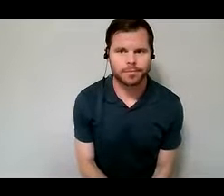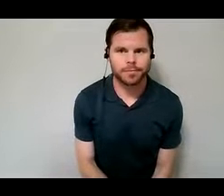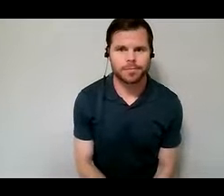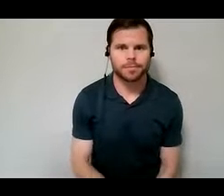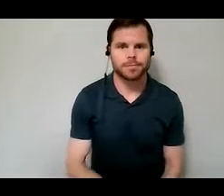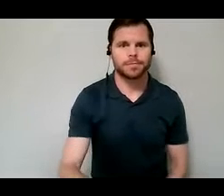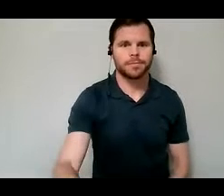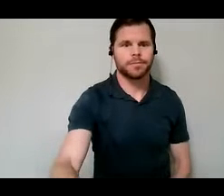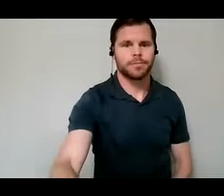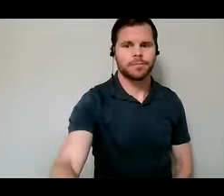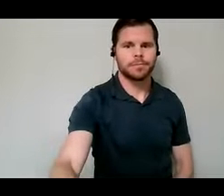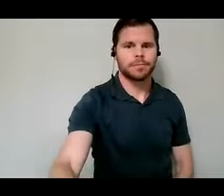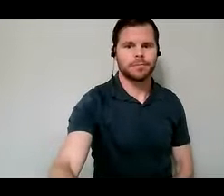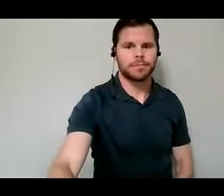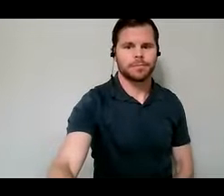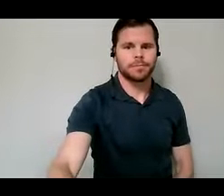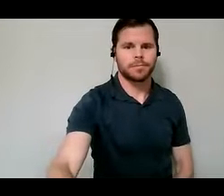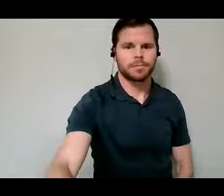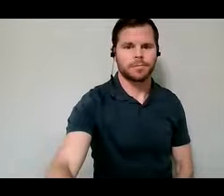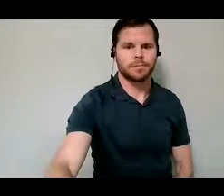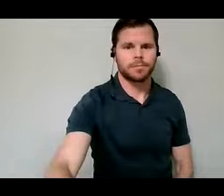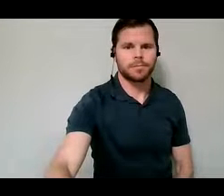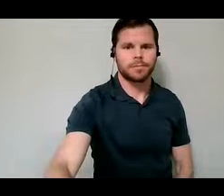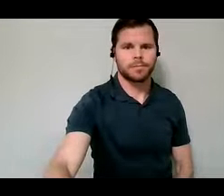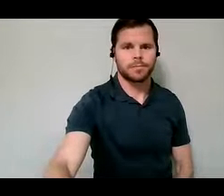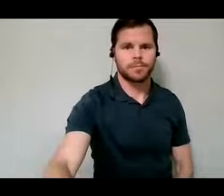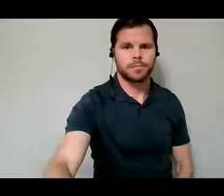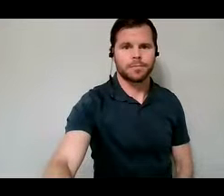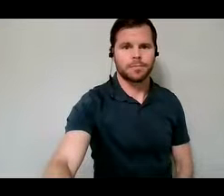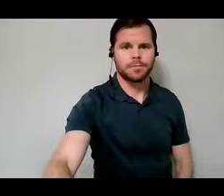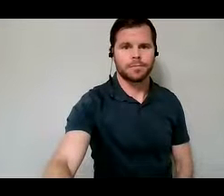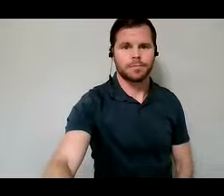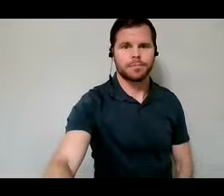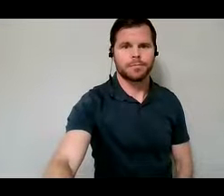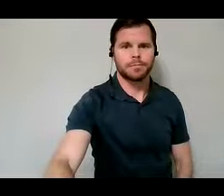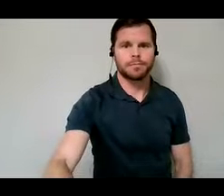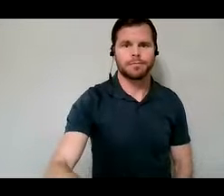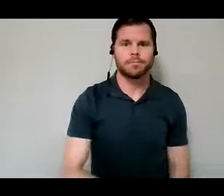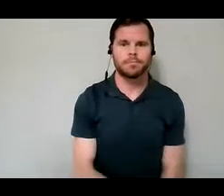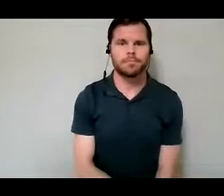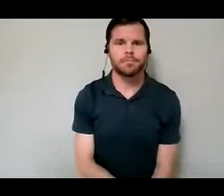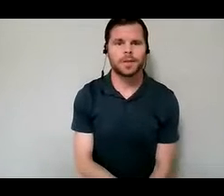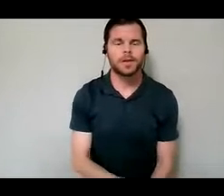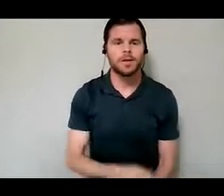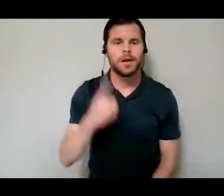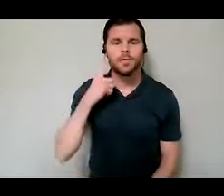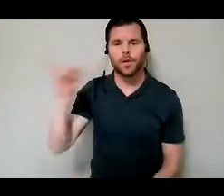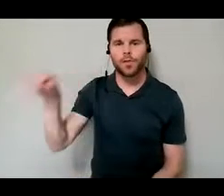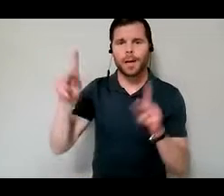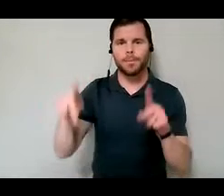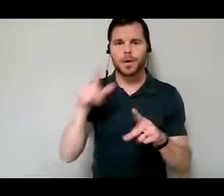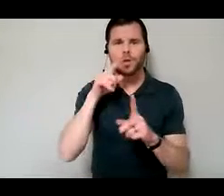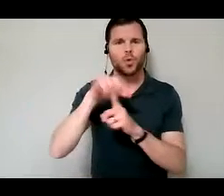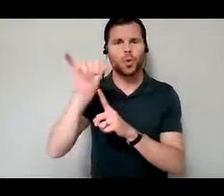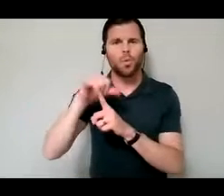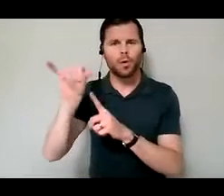For the person who bullies, I'm like, they're just at the beginning, I'm like,